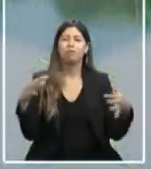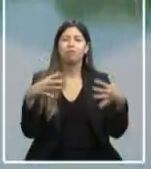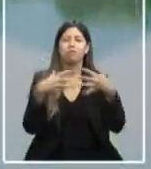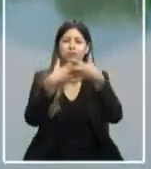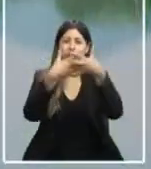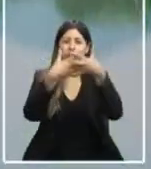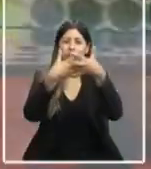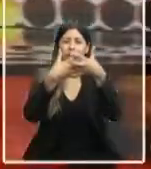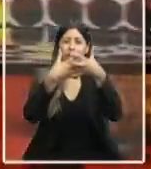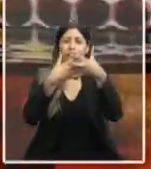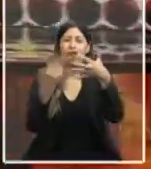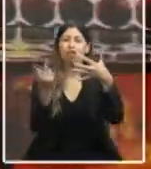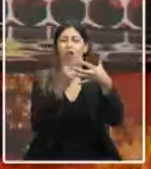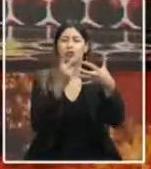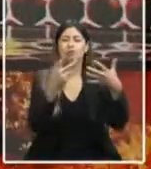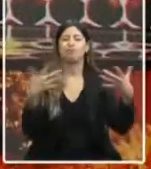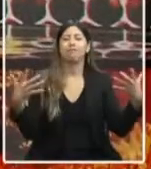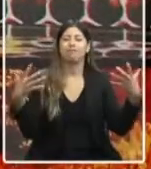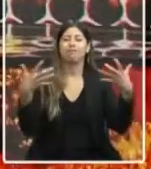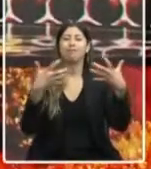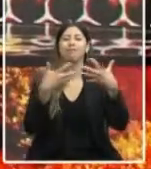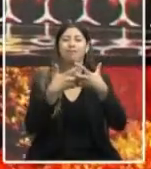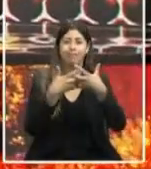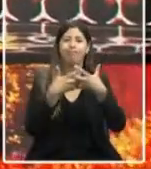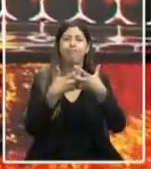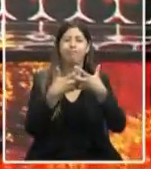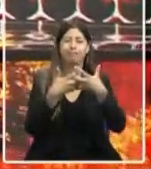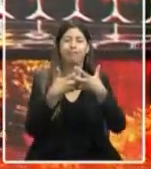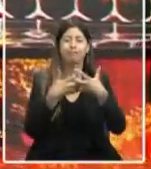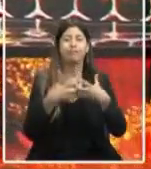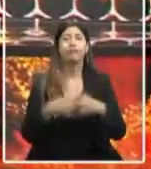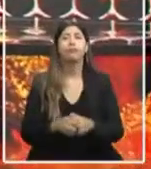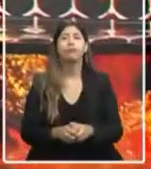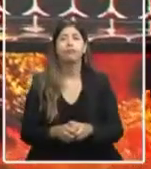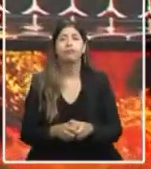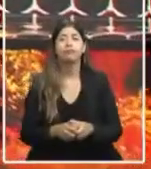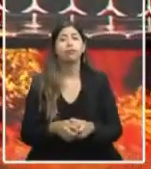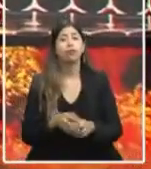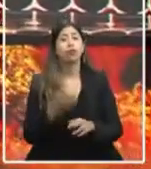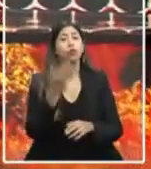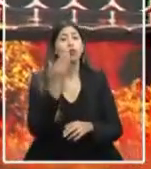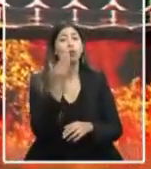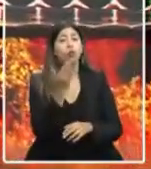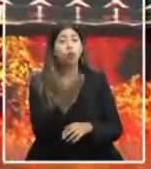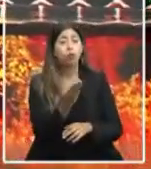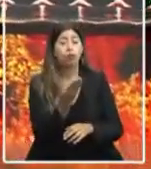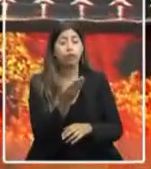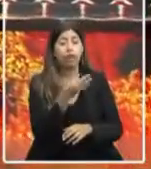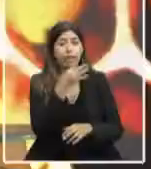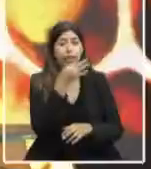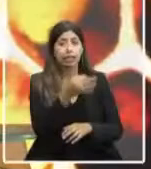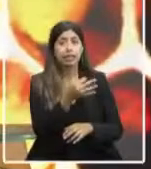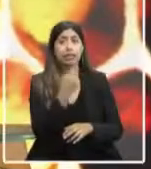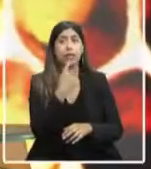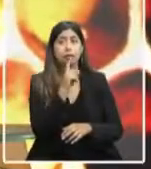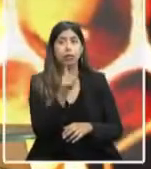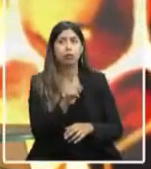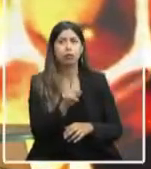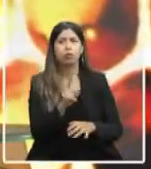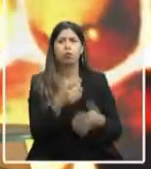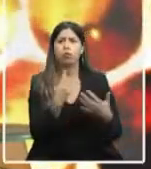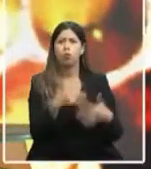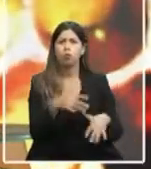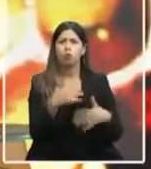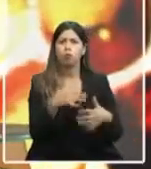Big one. It's a terrible mixture, what you are describing, that the tropics That's are right. super That's poor right. and also super